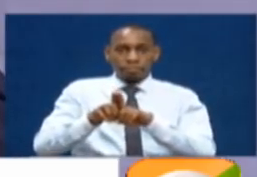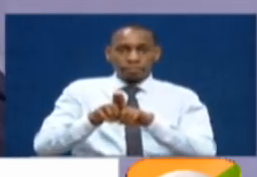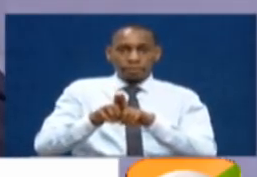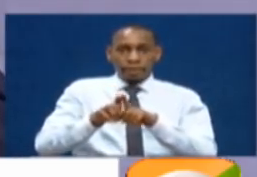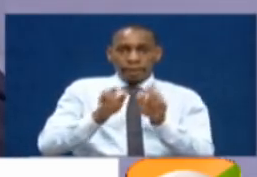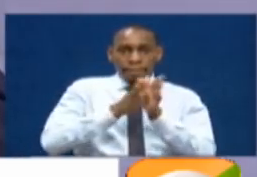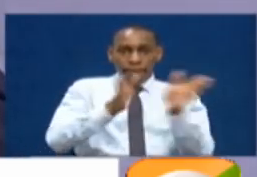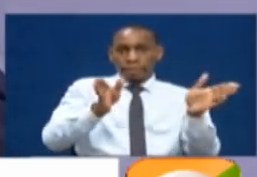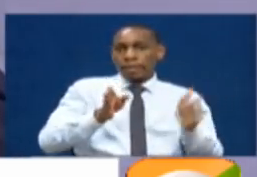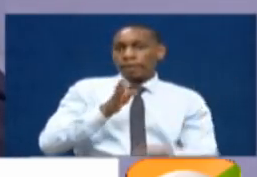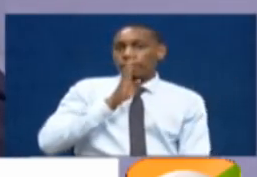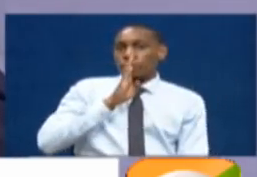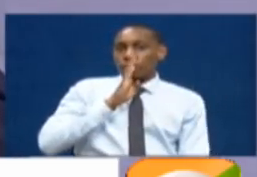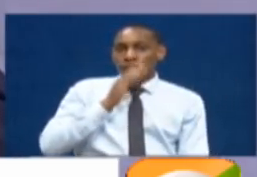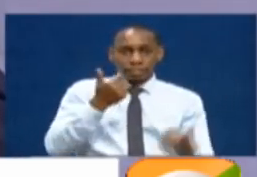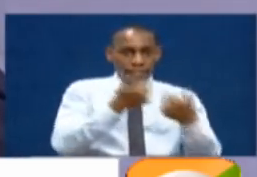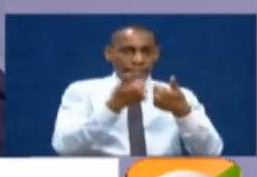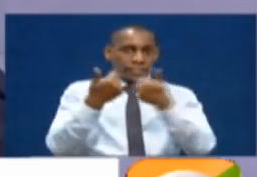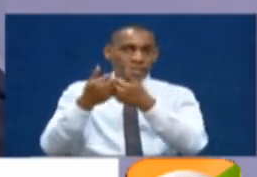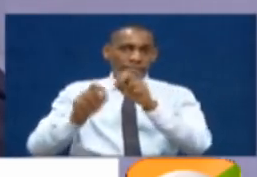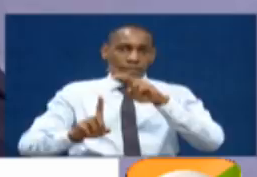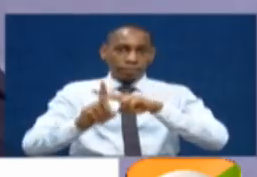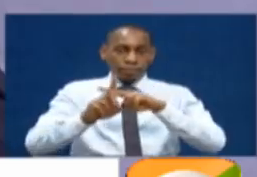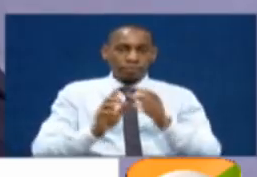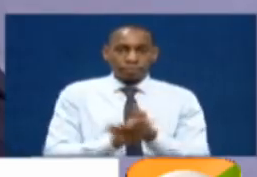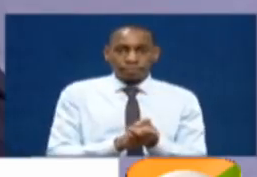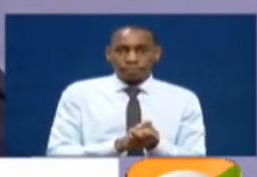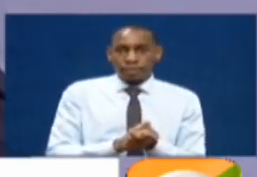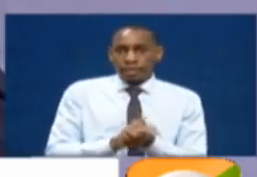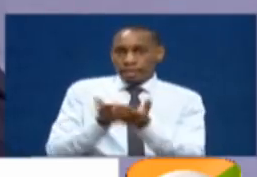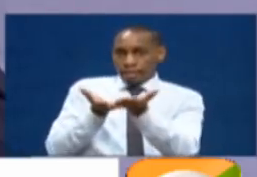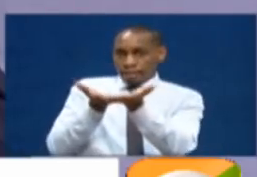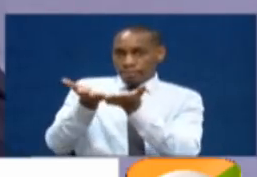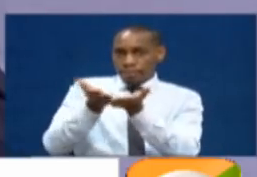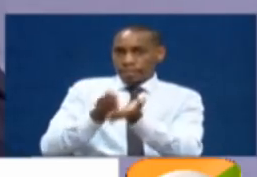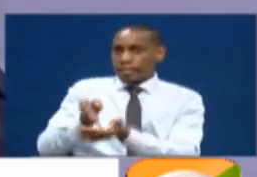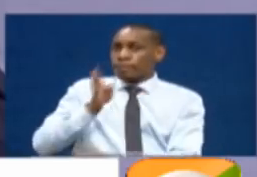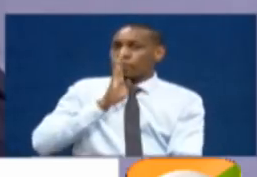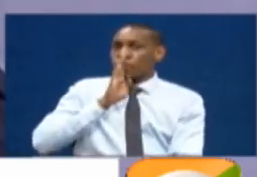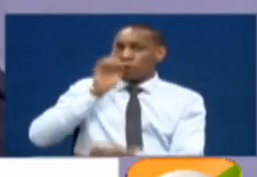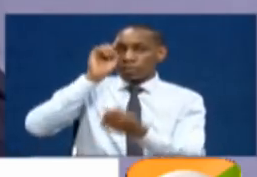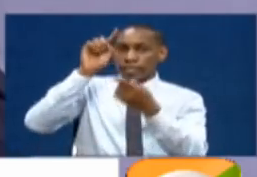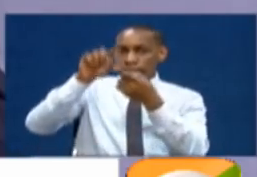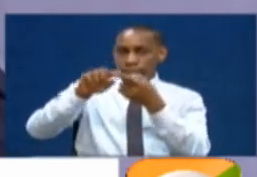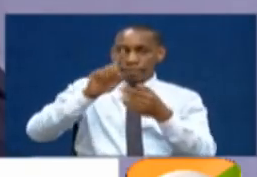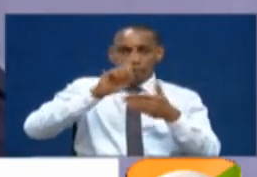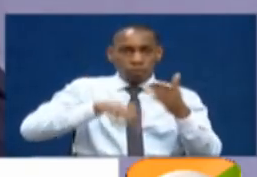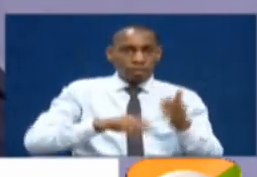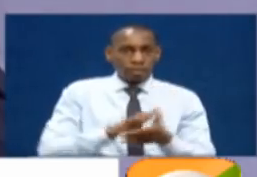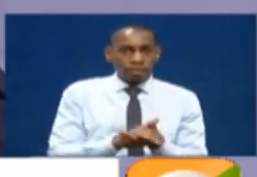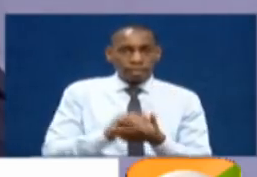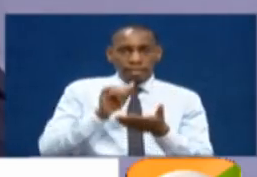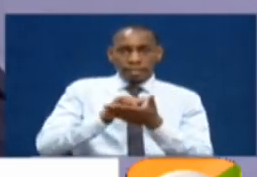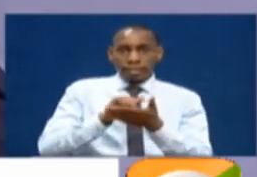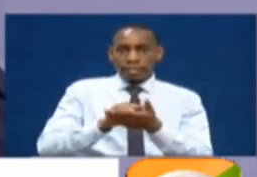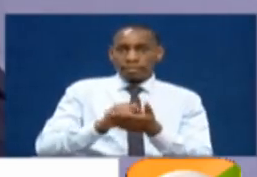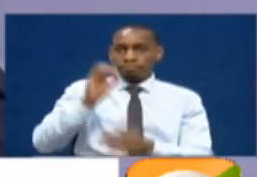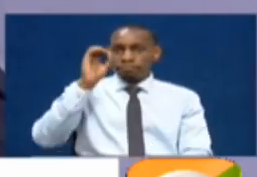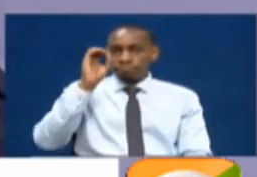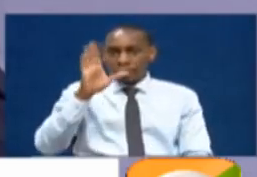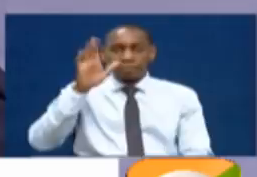debt has come in. Okay. Now, commercial borrowing, for purpose of the viewers, is expensive